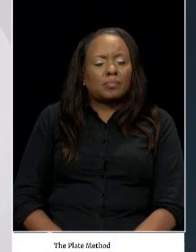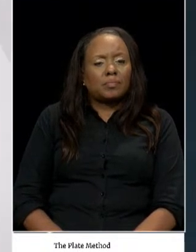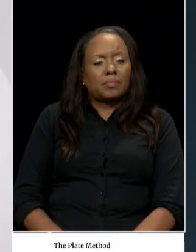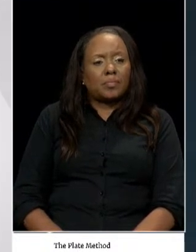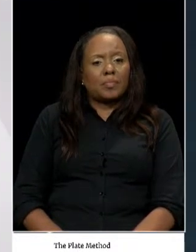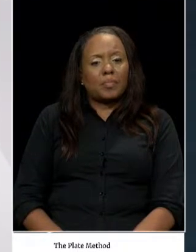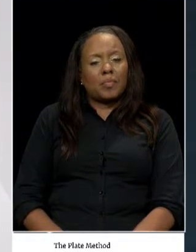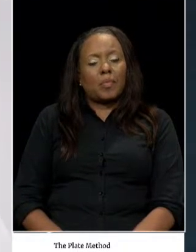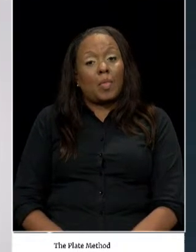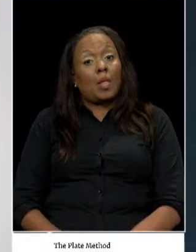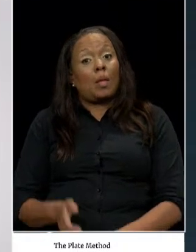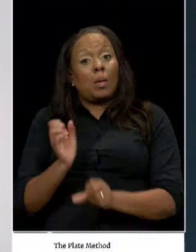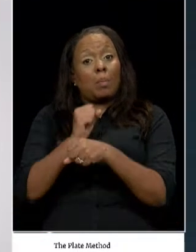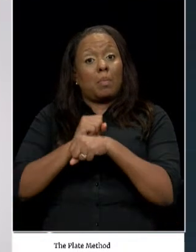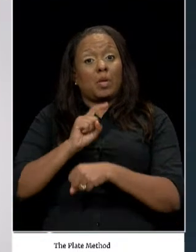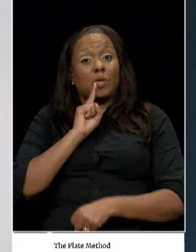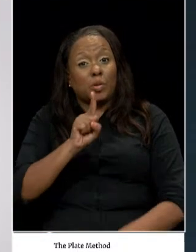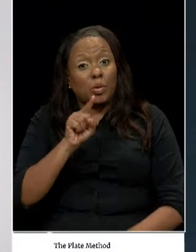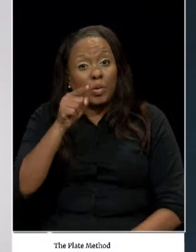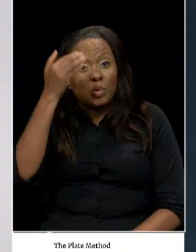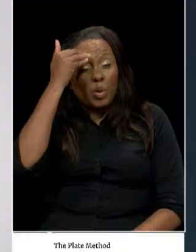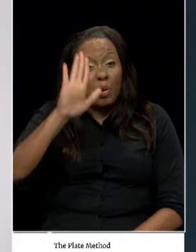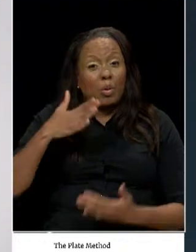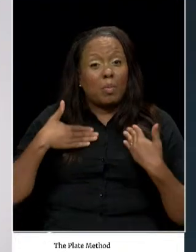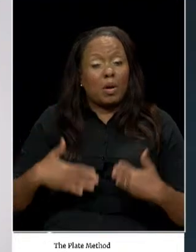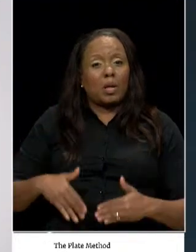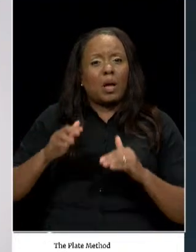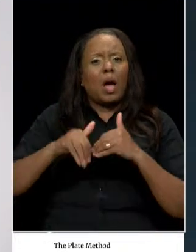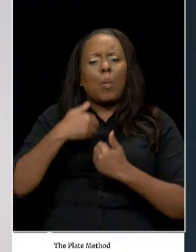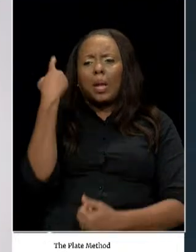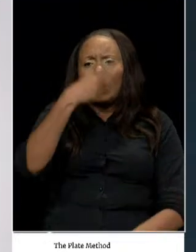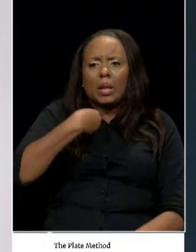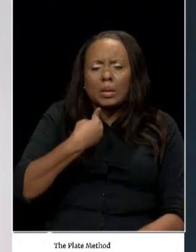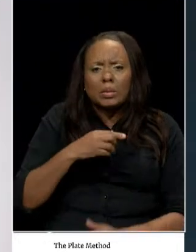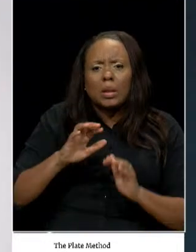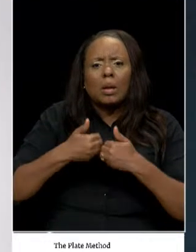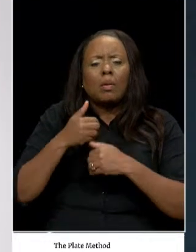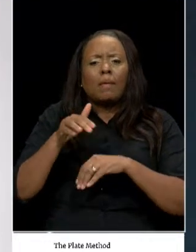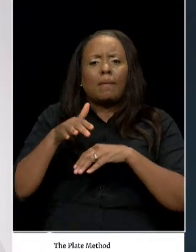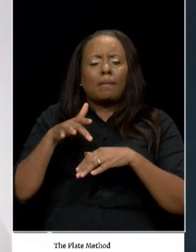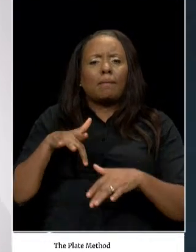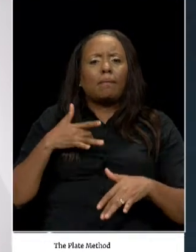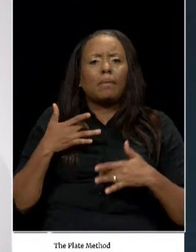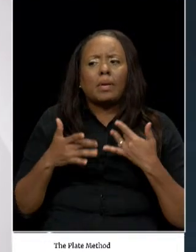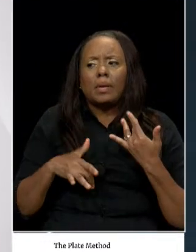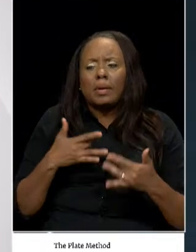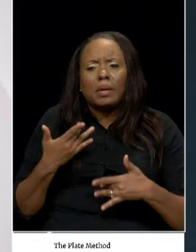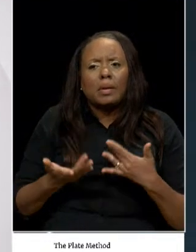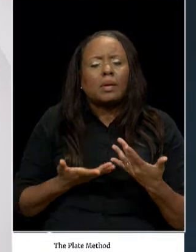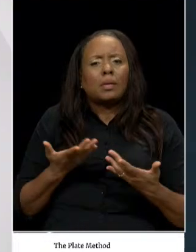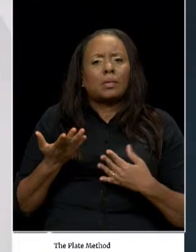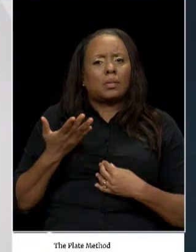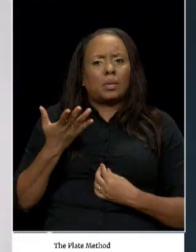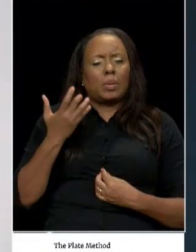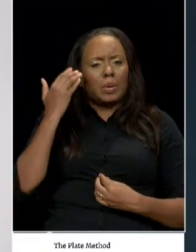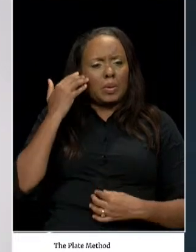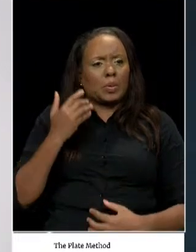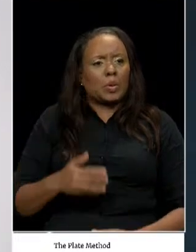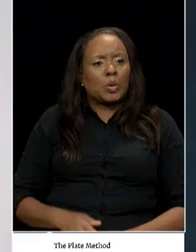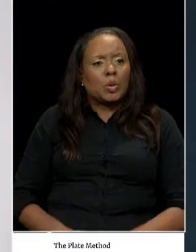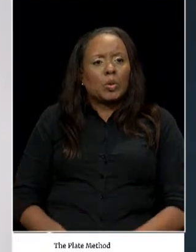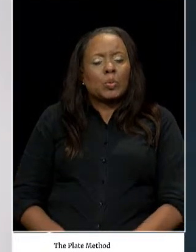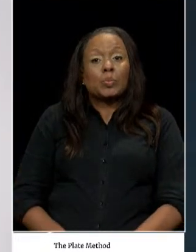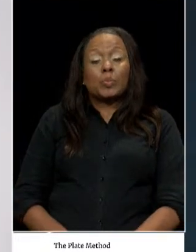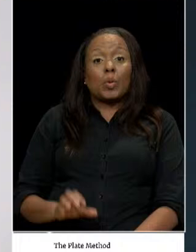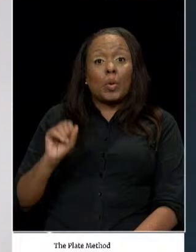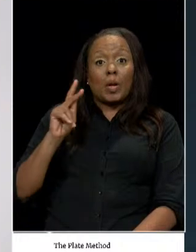how everything looks, how it feels, and generally, so that they can have an idea of what is abnormal. I think this is a question here